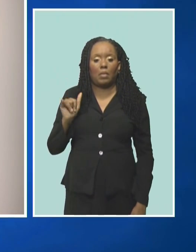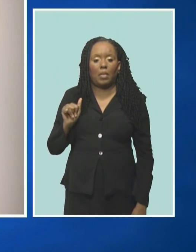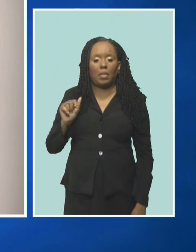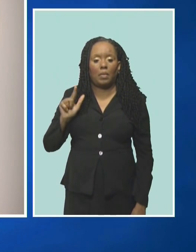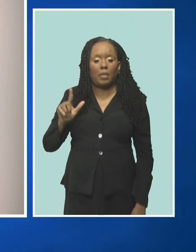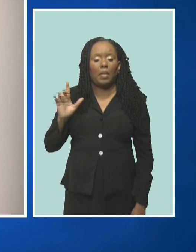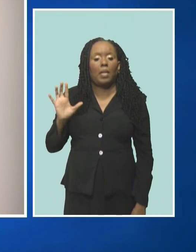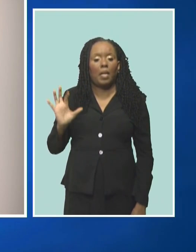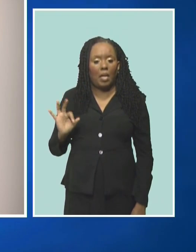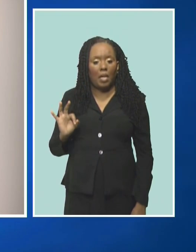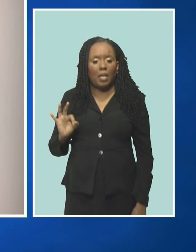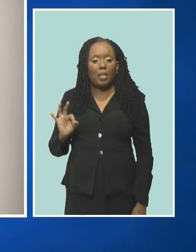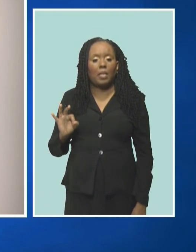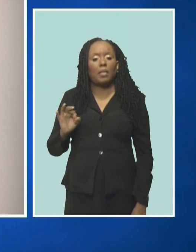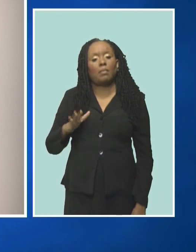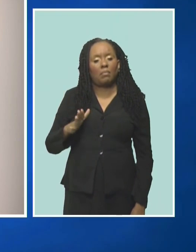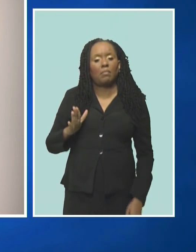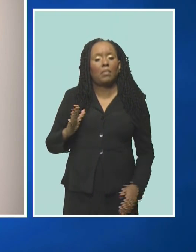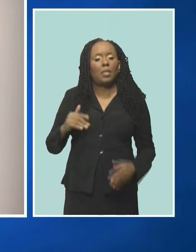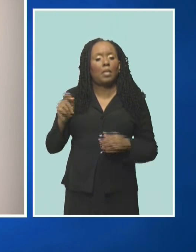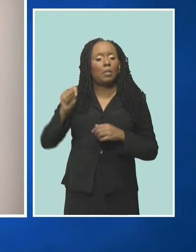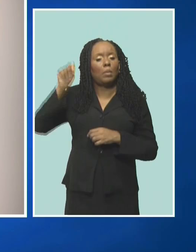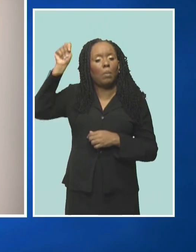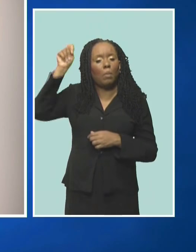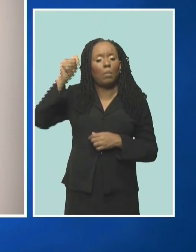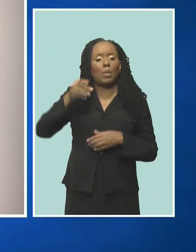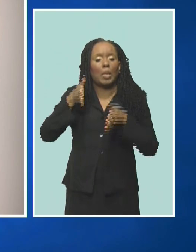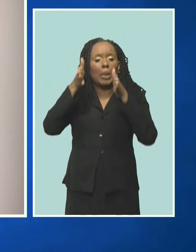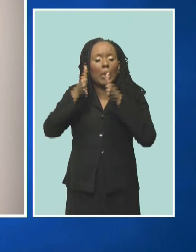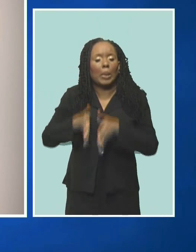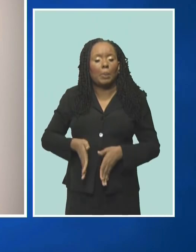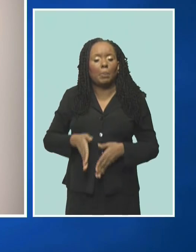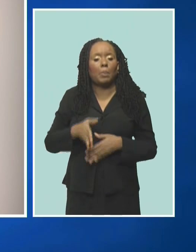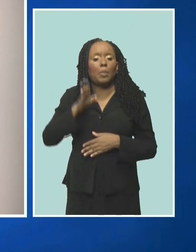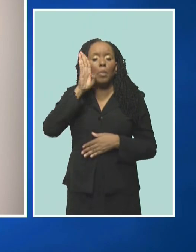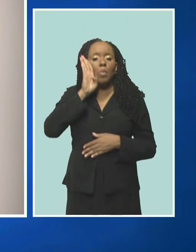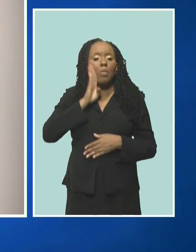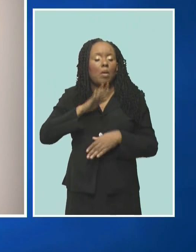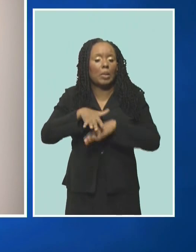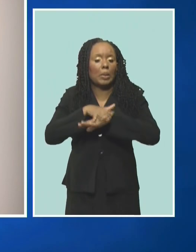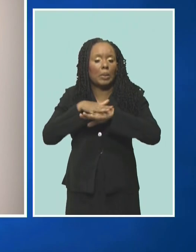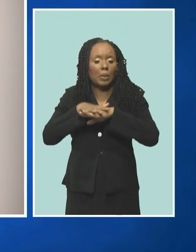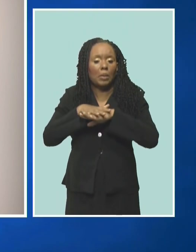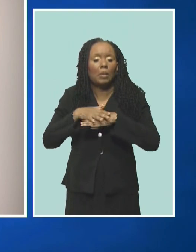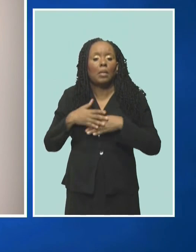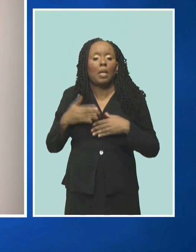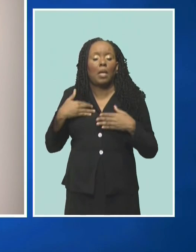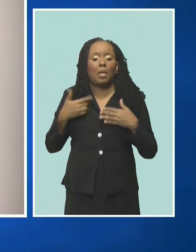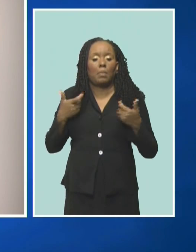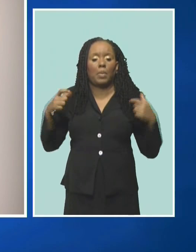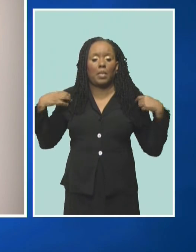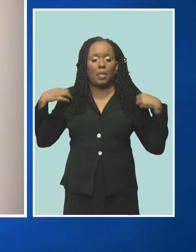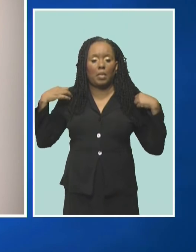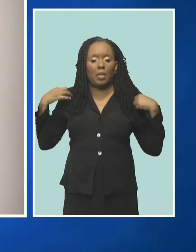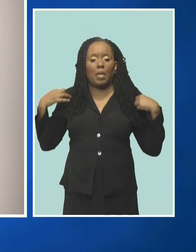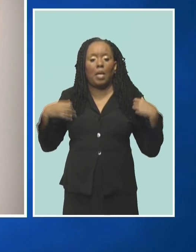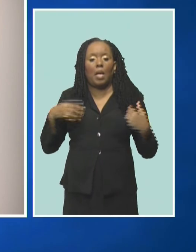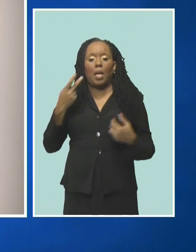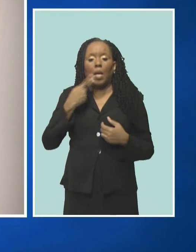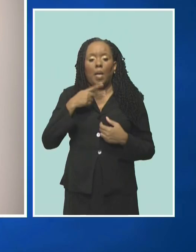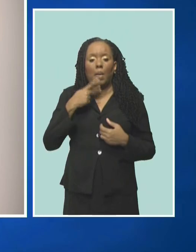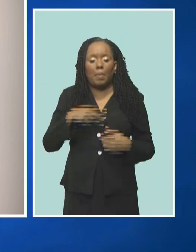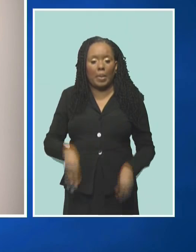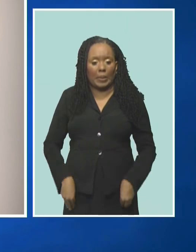5 feet 2 inches tall, slim, and of a brown complexion. At the time, she was wearing a big shirt and long pink